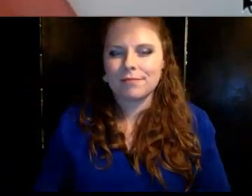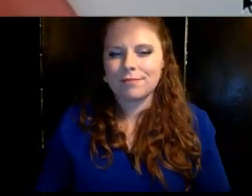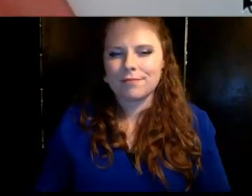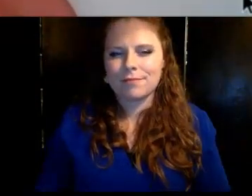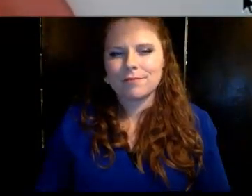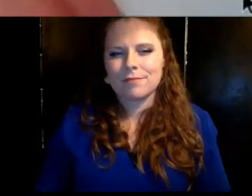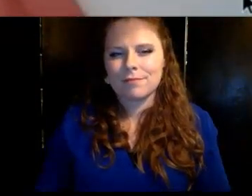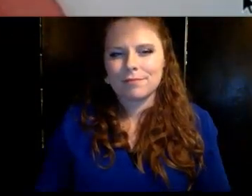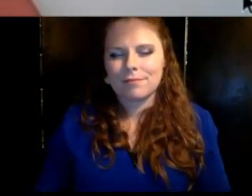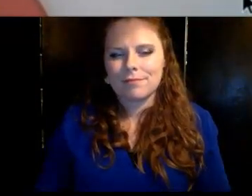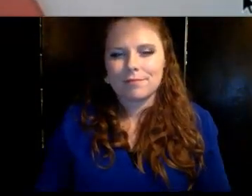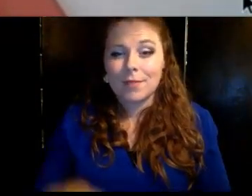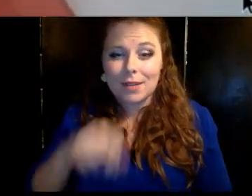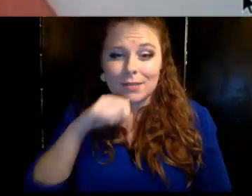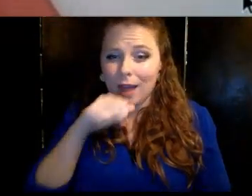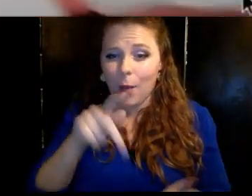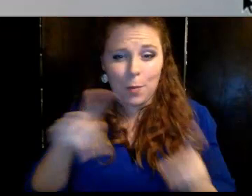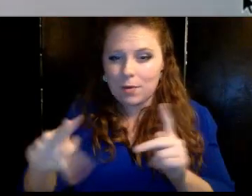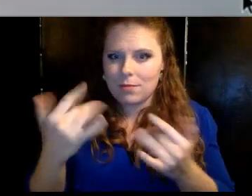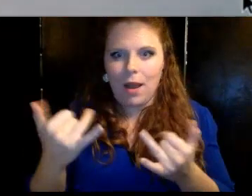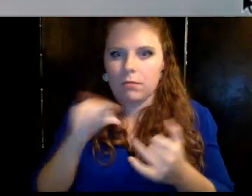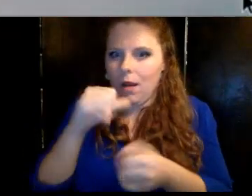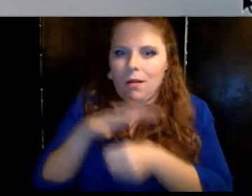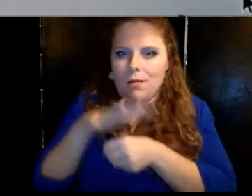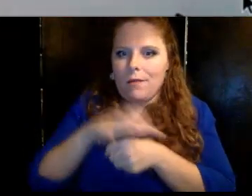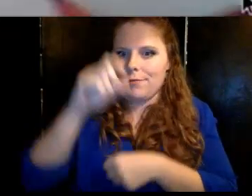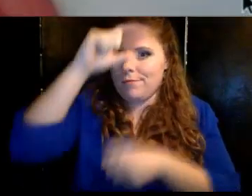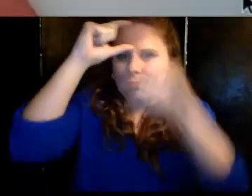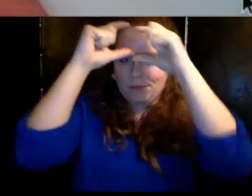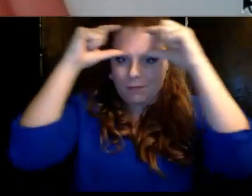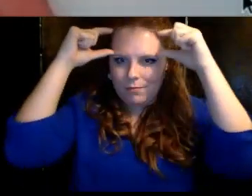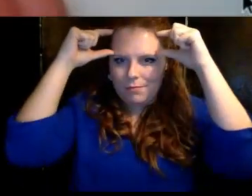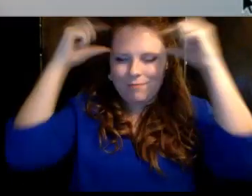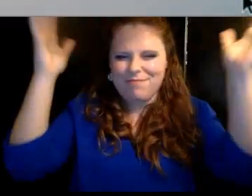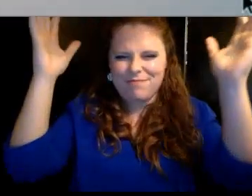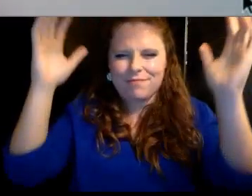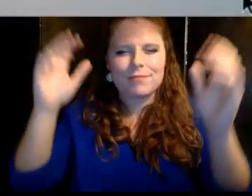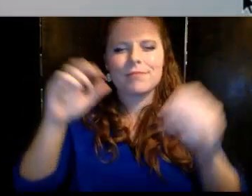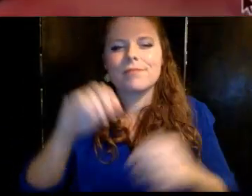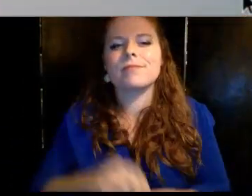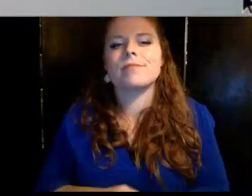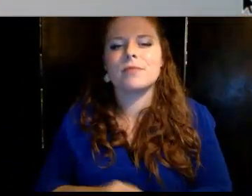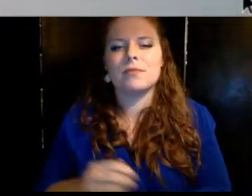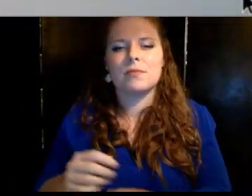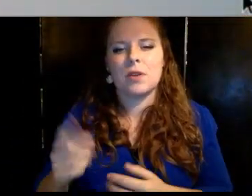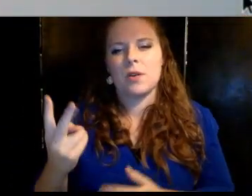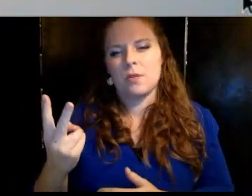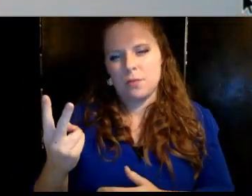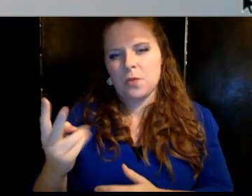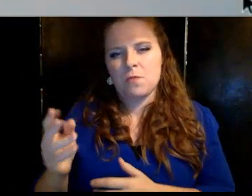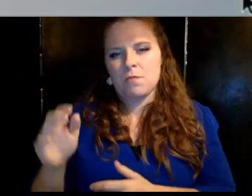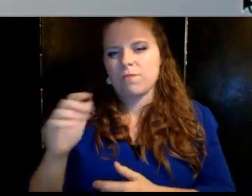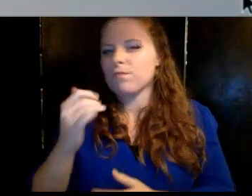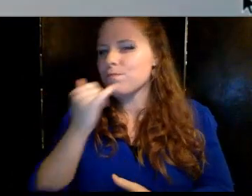that wouldn't be in proportion because then I don't have room for a forehead. Okay, so not in proportion. These